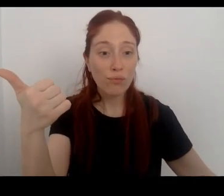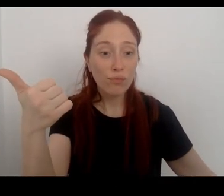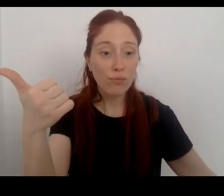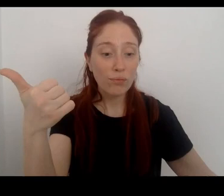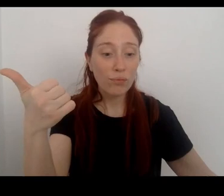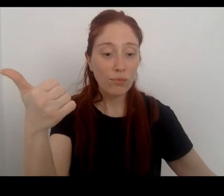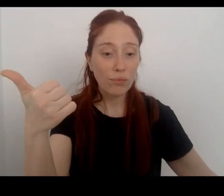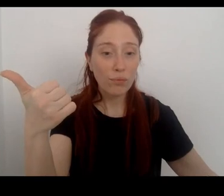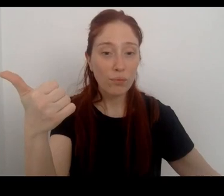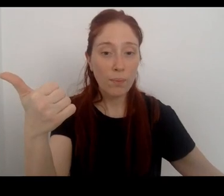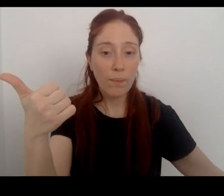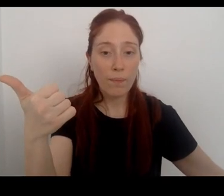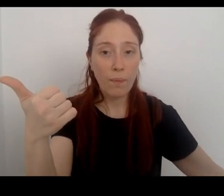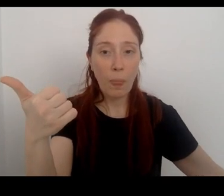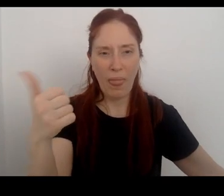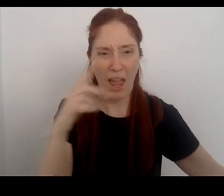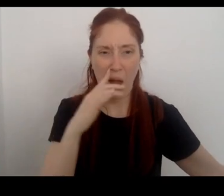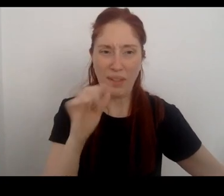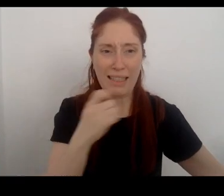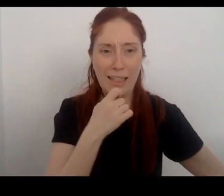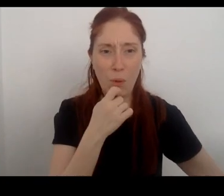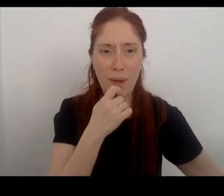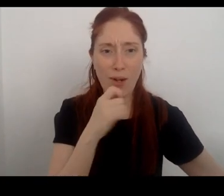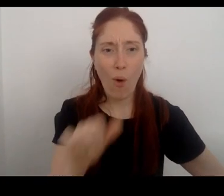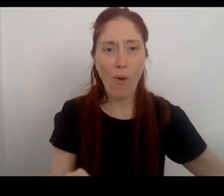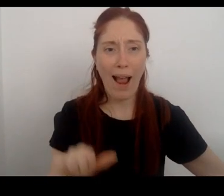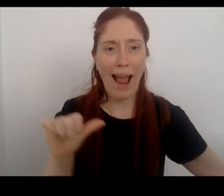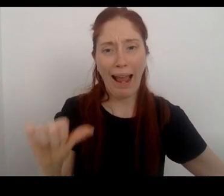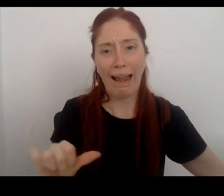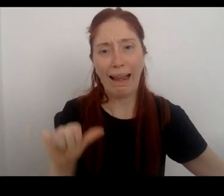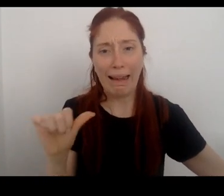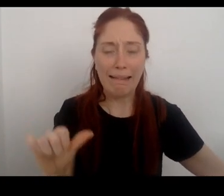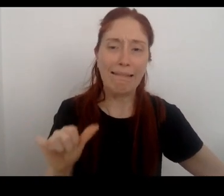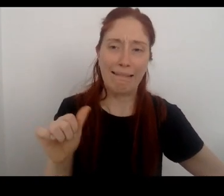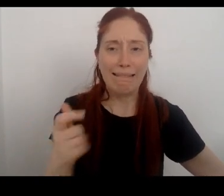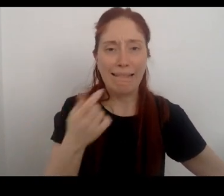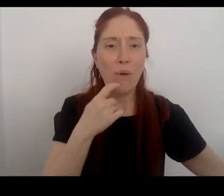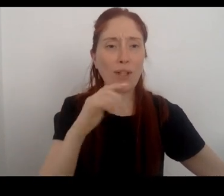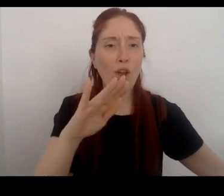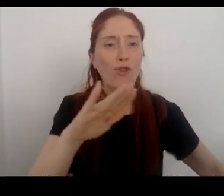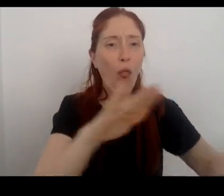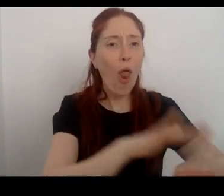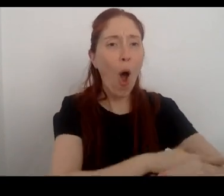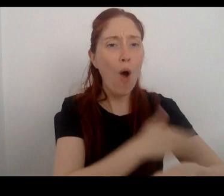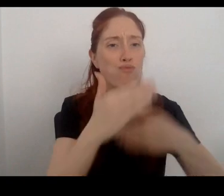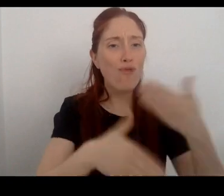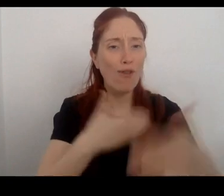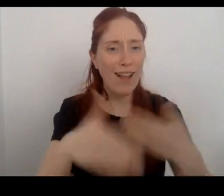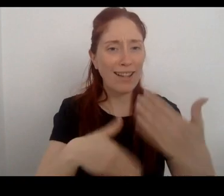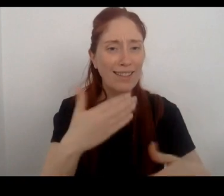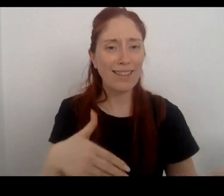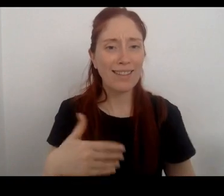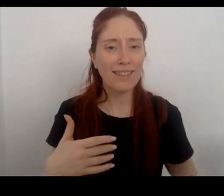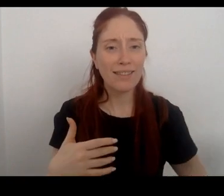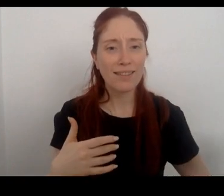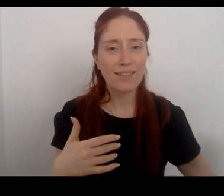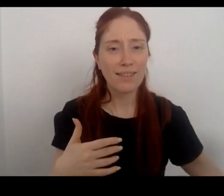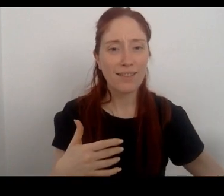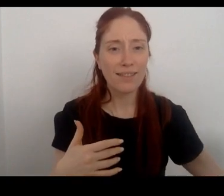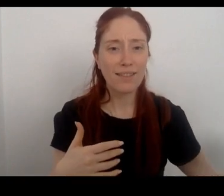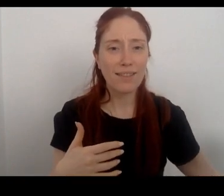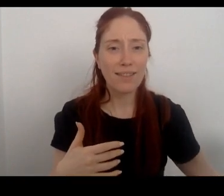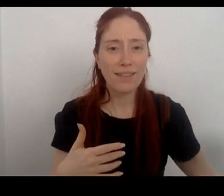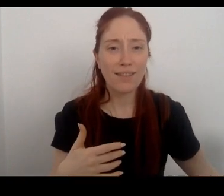Loosely, yeah. I think. It takes a while to get into it, doesn't it? It sure does. So let's try moving these boots to a